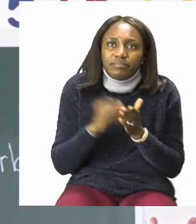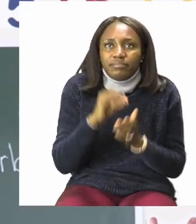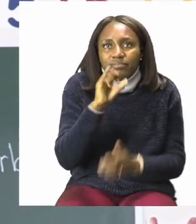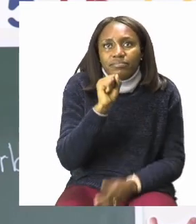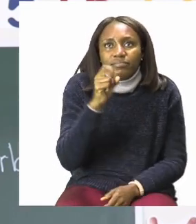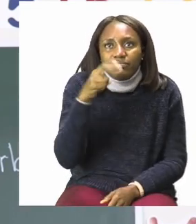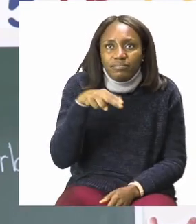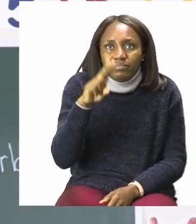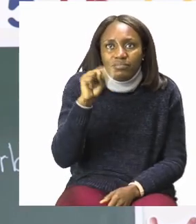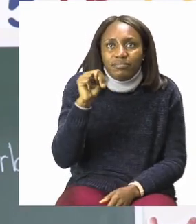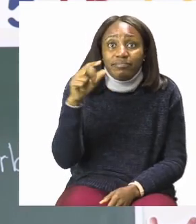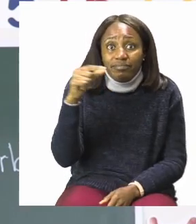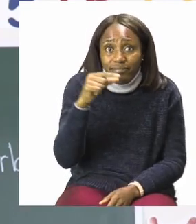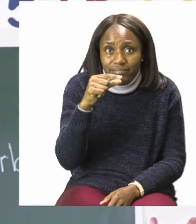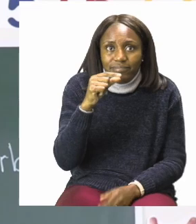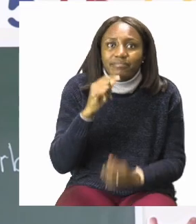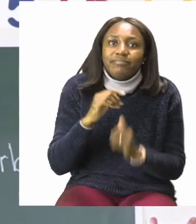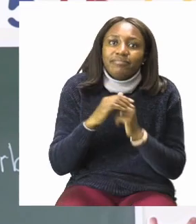museum.